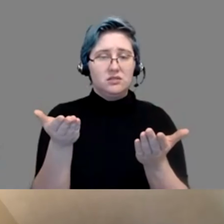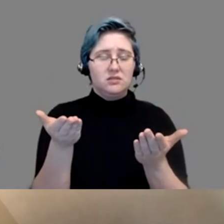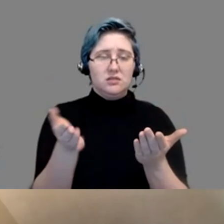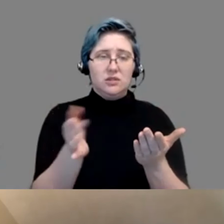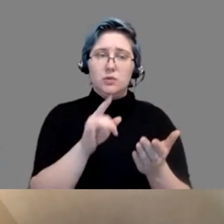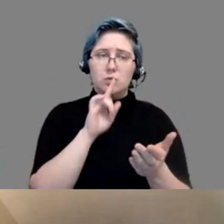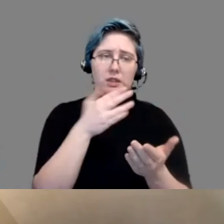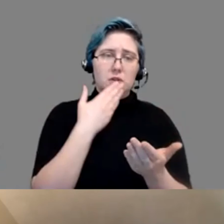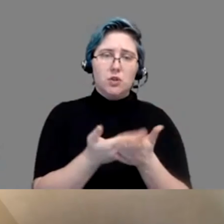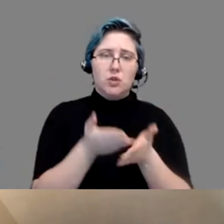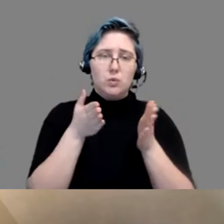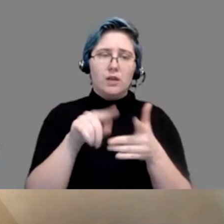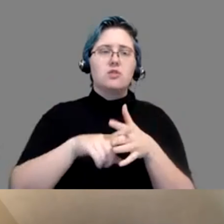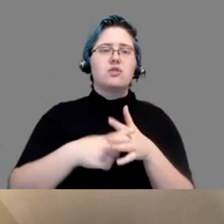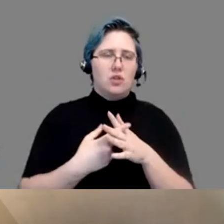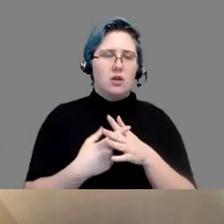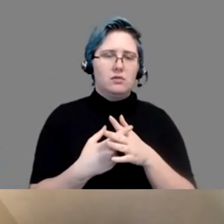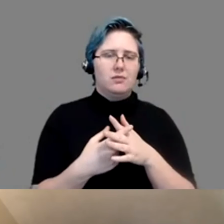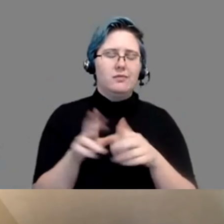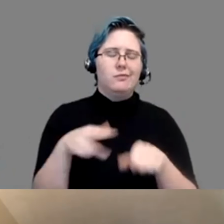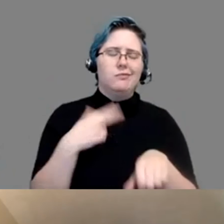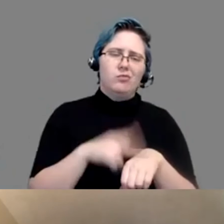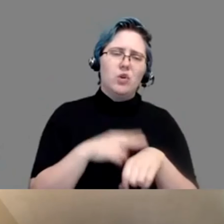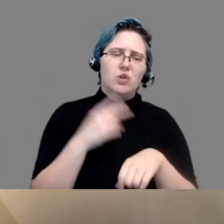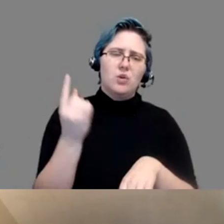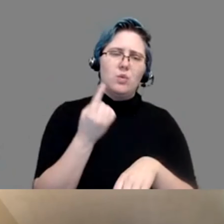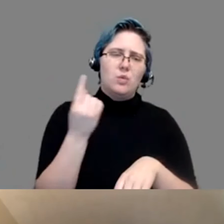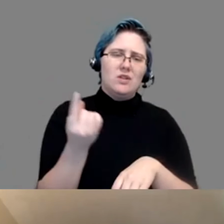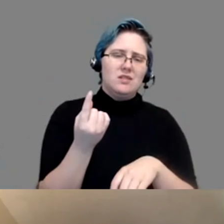good way to start. Of course, there's always,